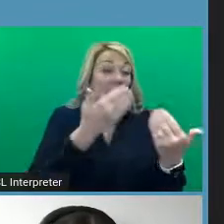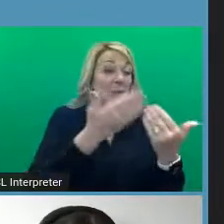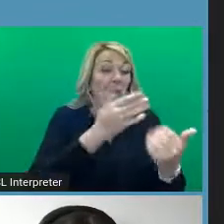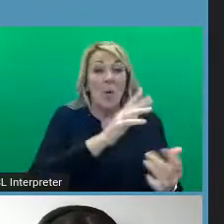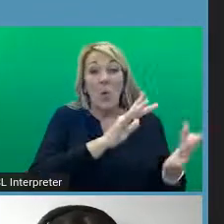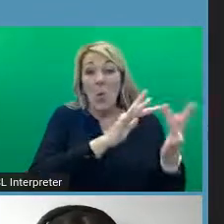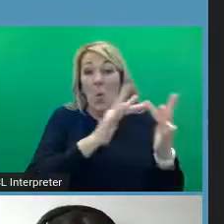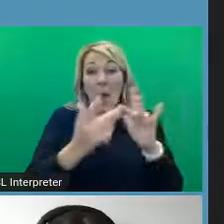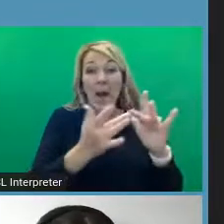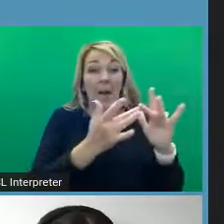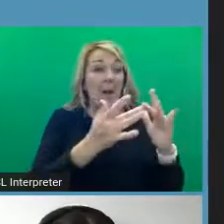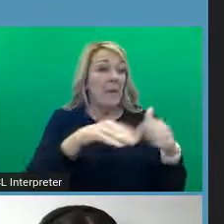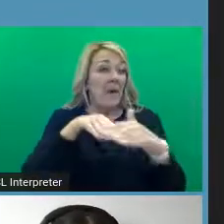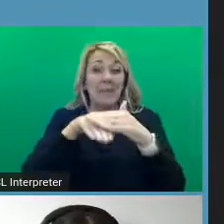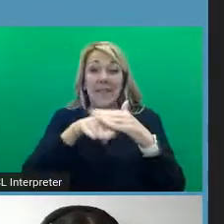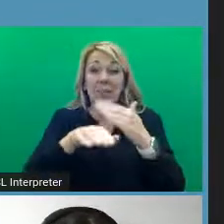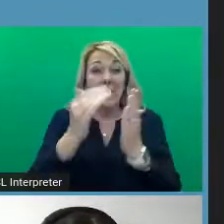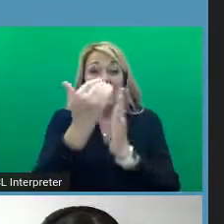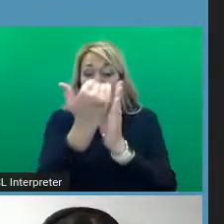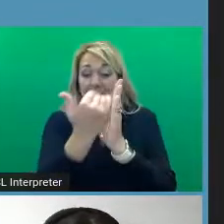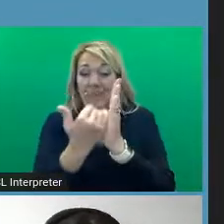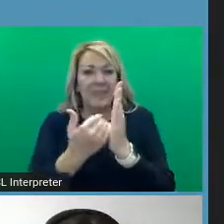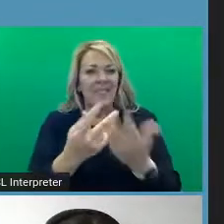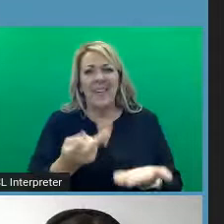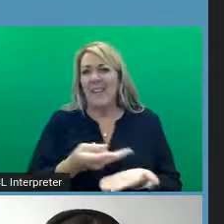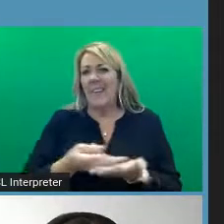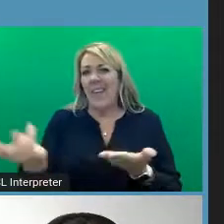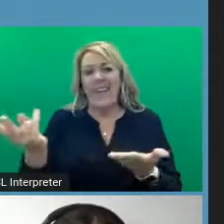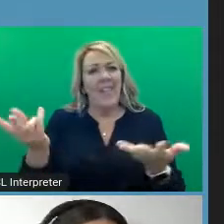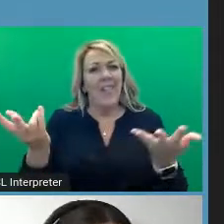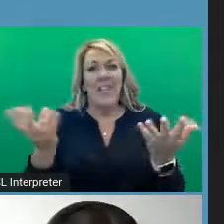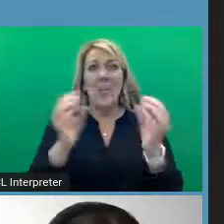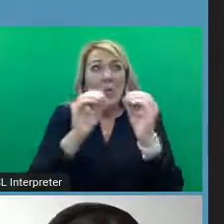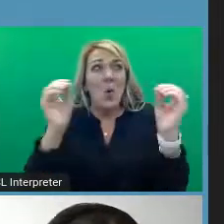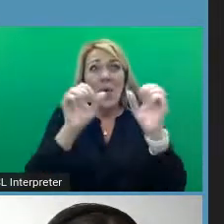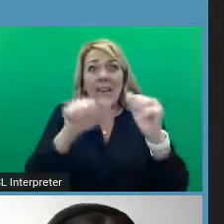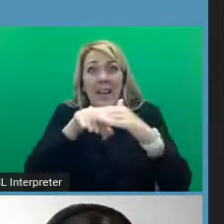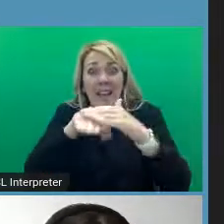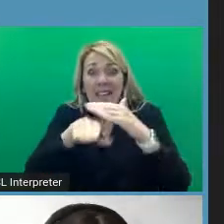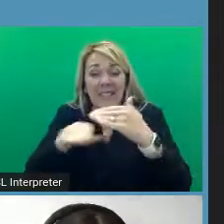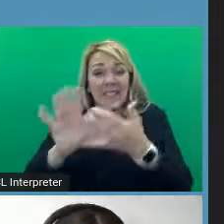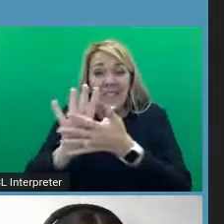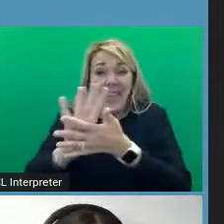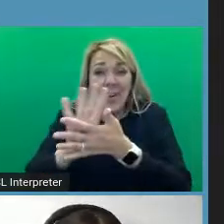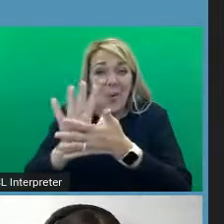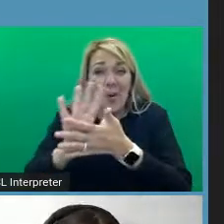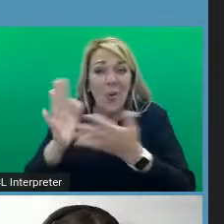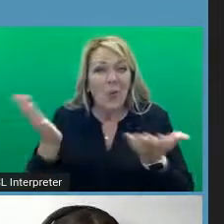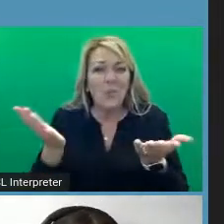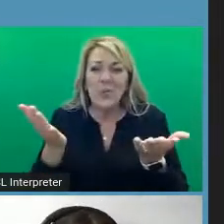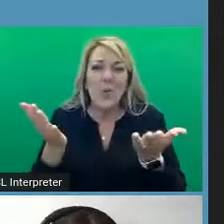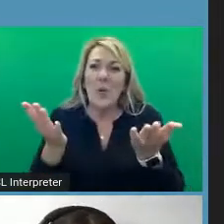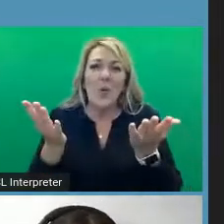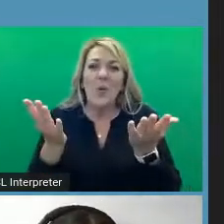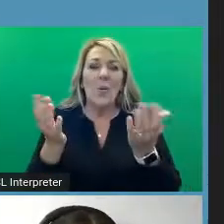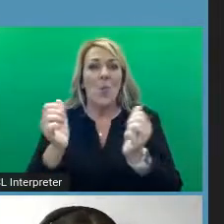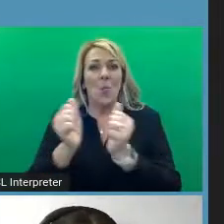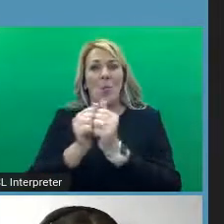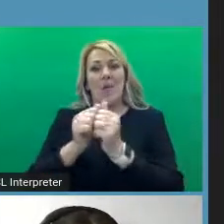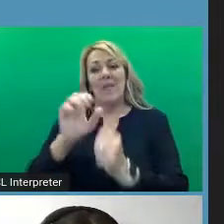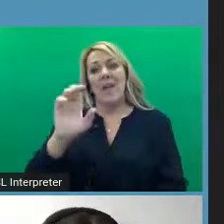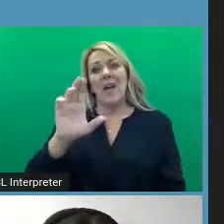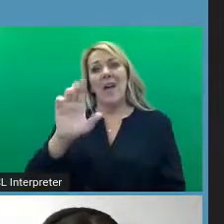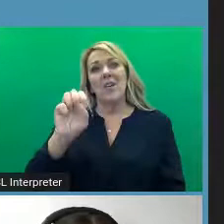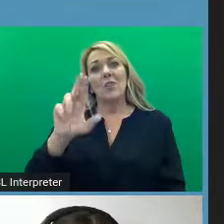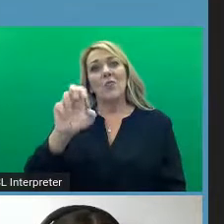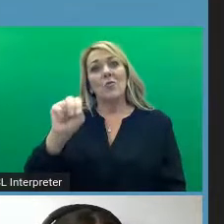content accessibility guideline failure so that people can't even access the video through a screen reader or they